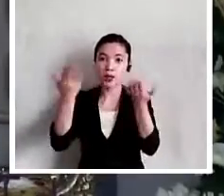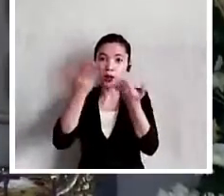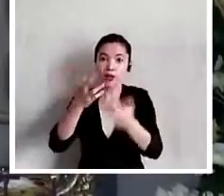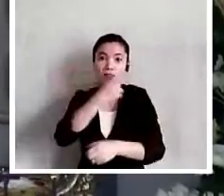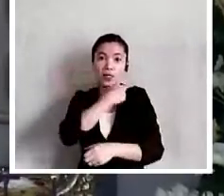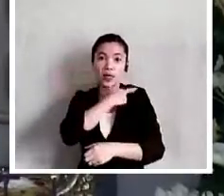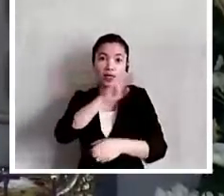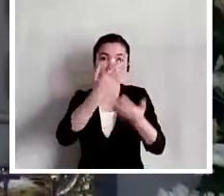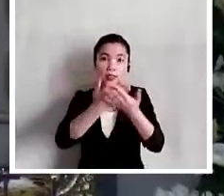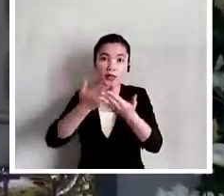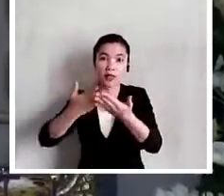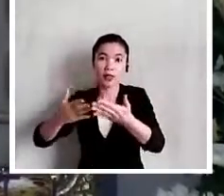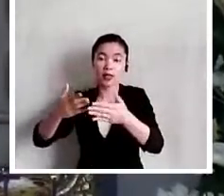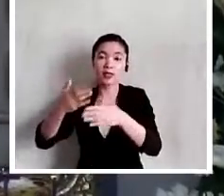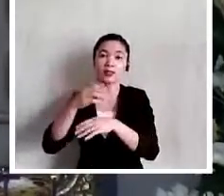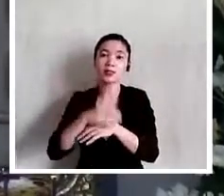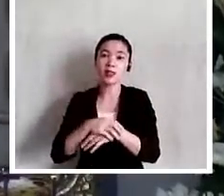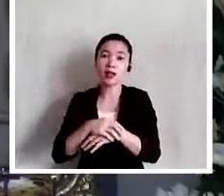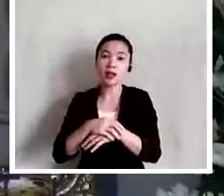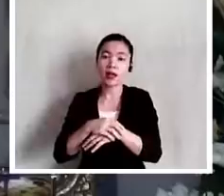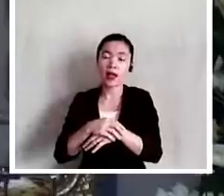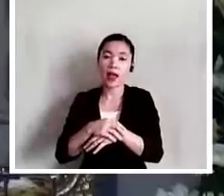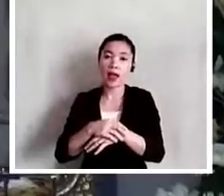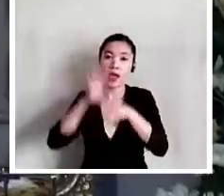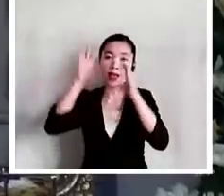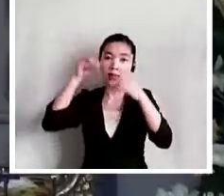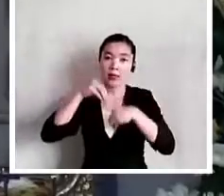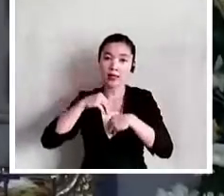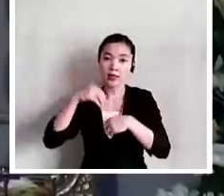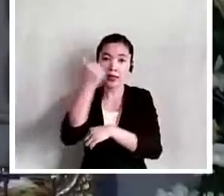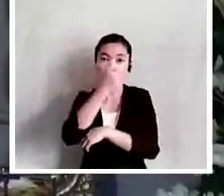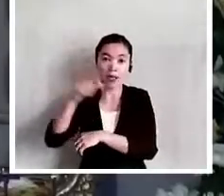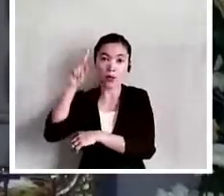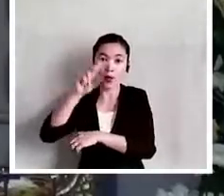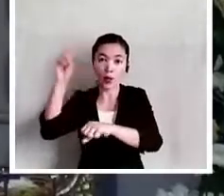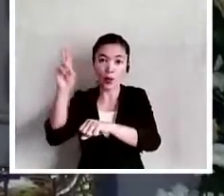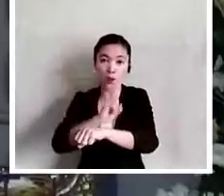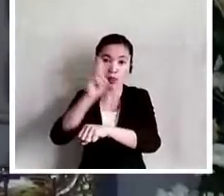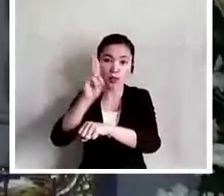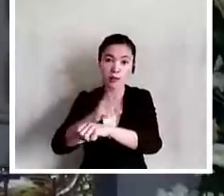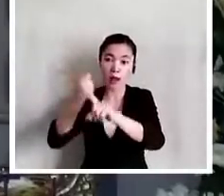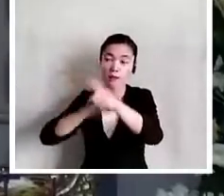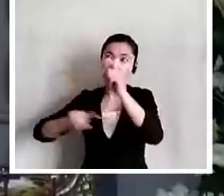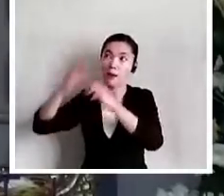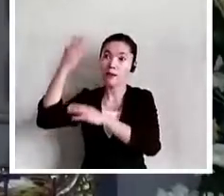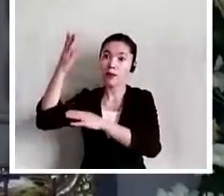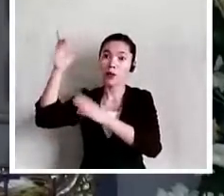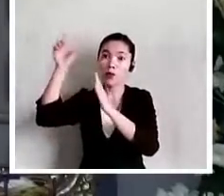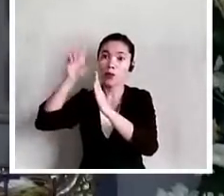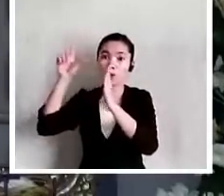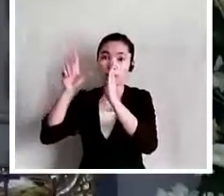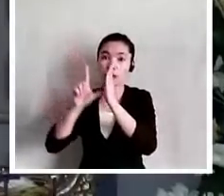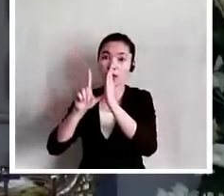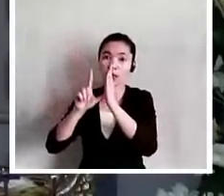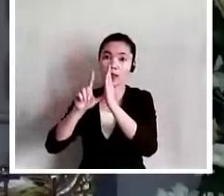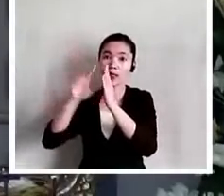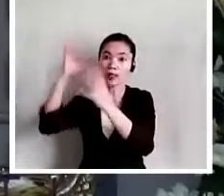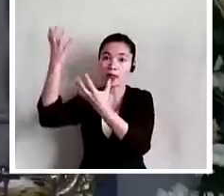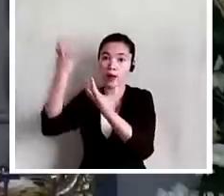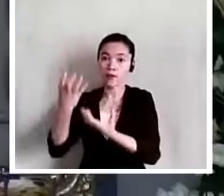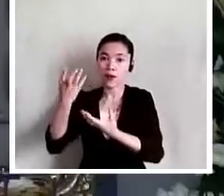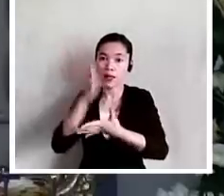articles, and grant that anyone who uses them in accordance with your will and your law, and with a spirit of